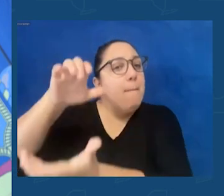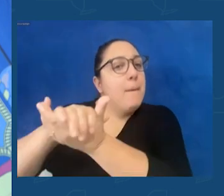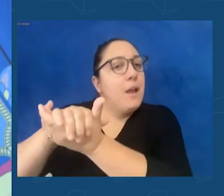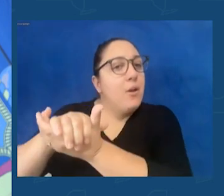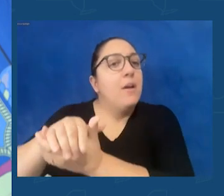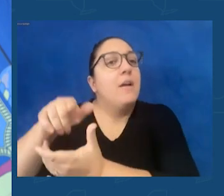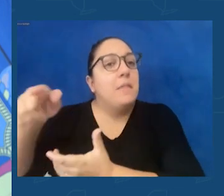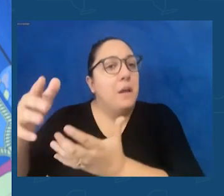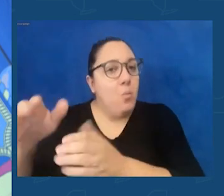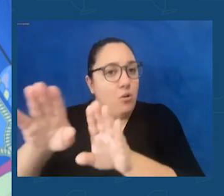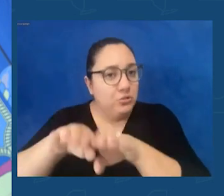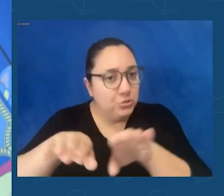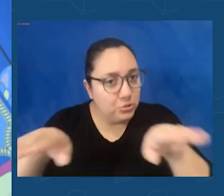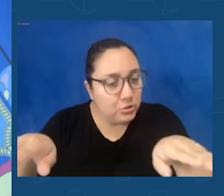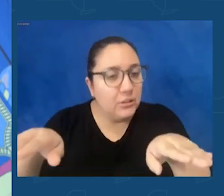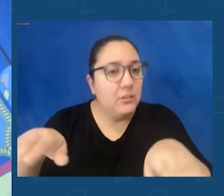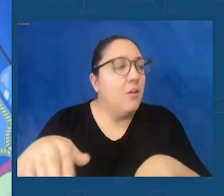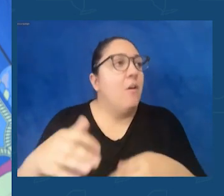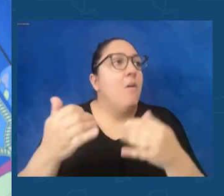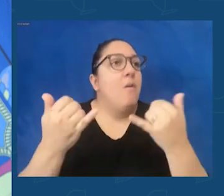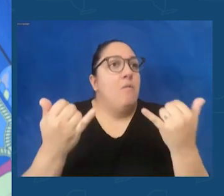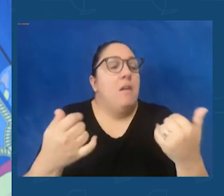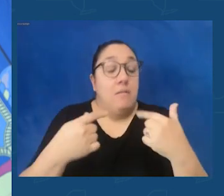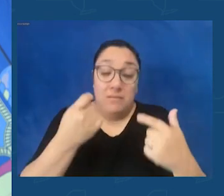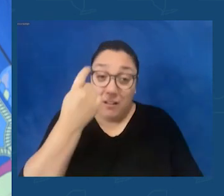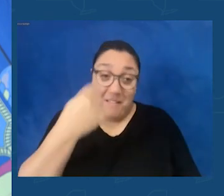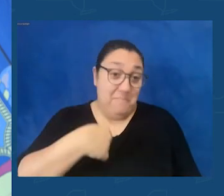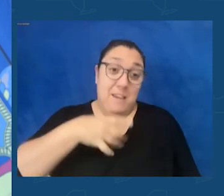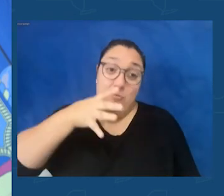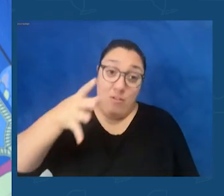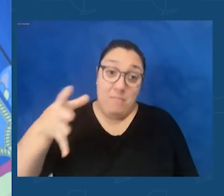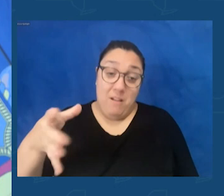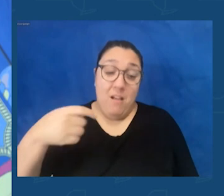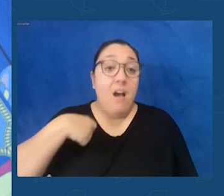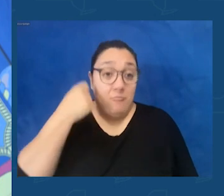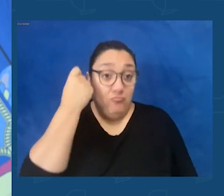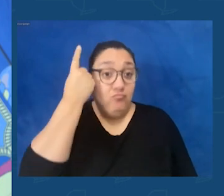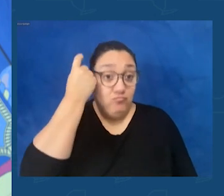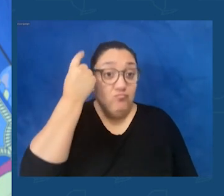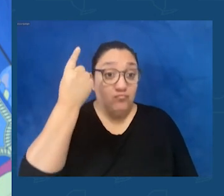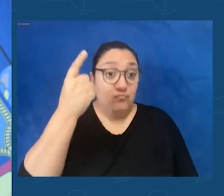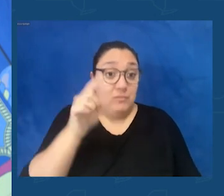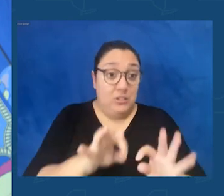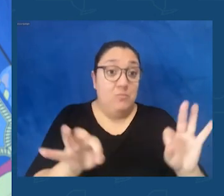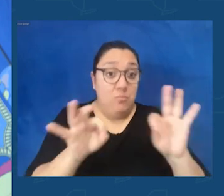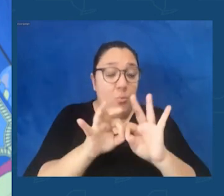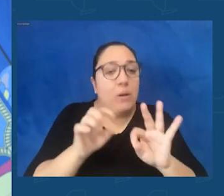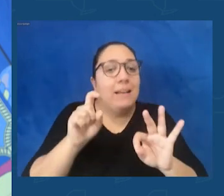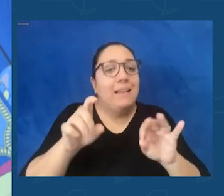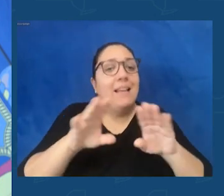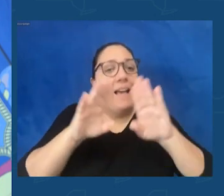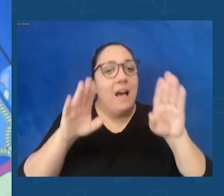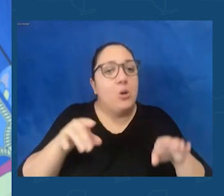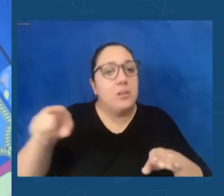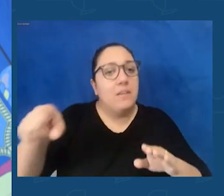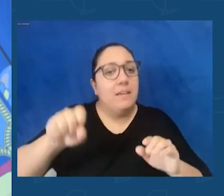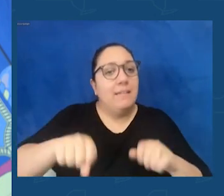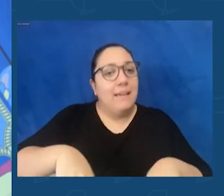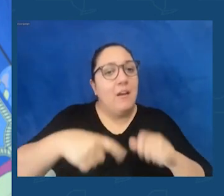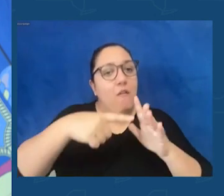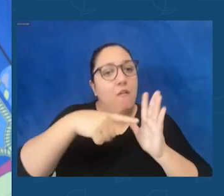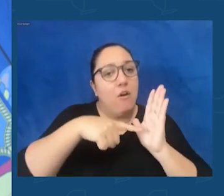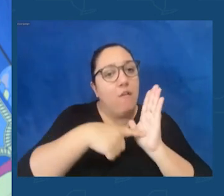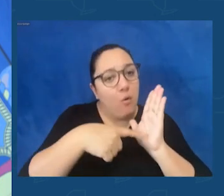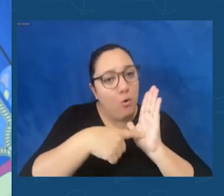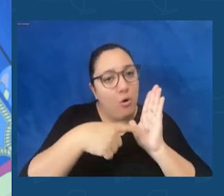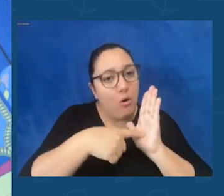have a grandchild now, so I know how important it is, that there's actually housing that's affordable for them to live in, that starter home, or your kids come